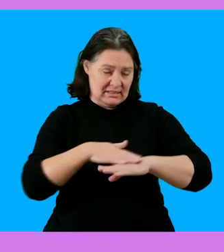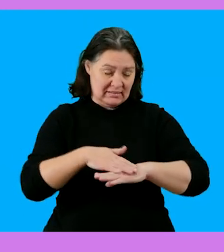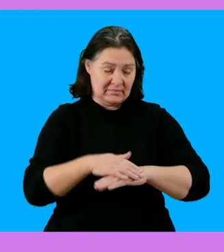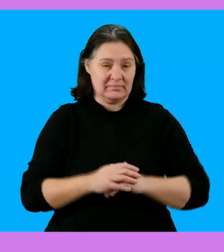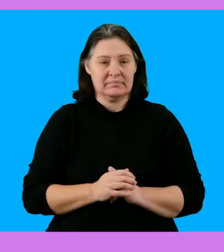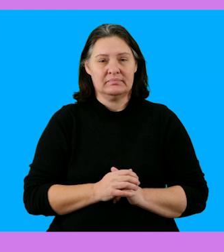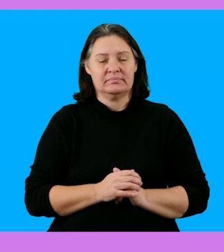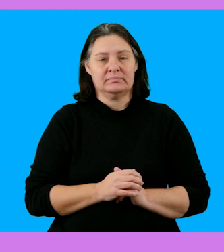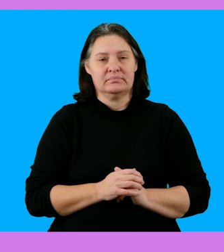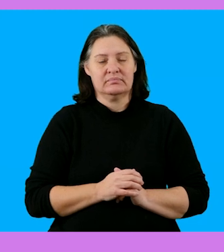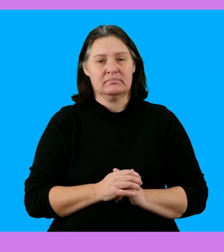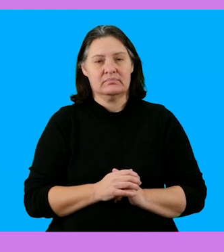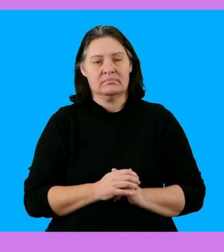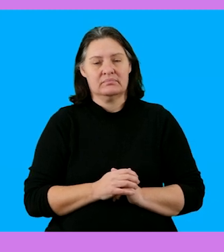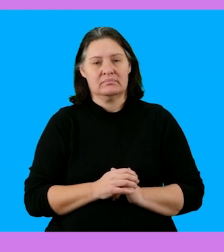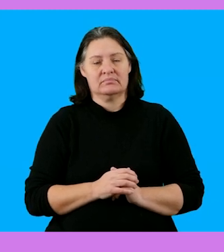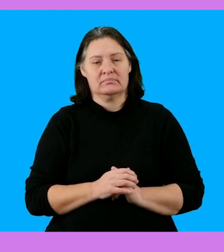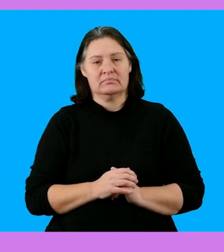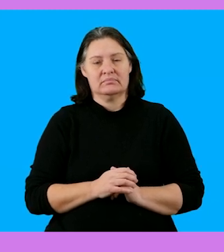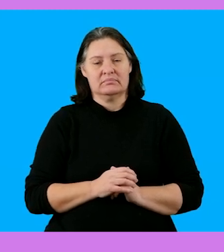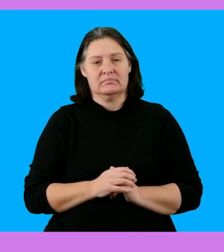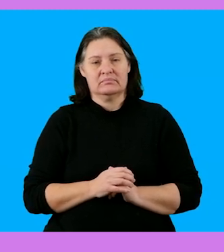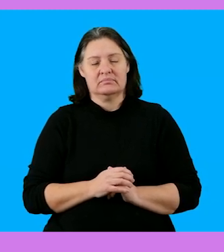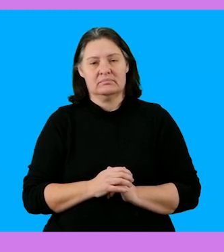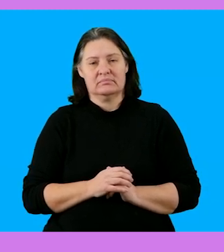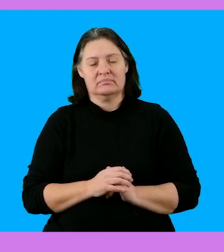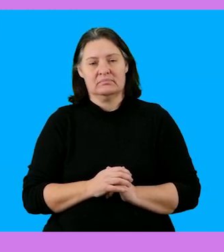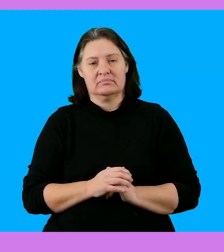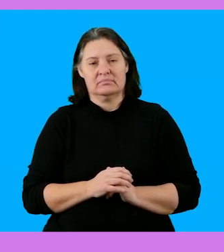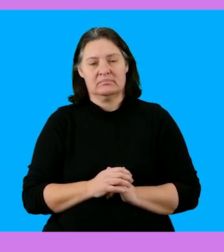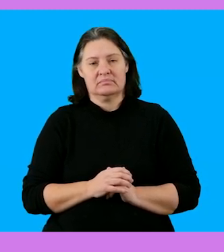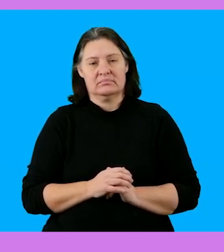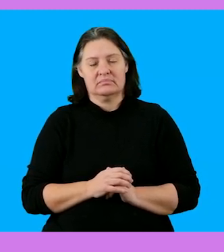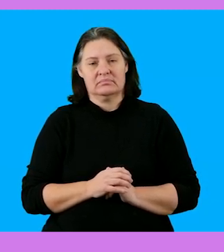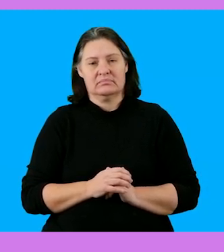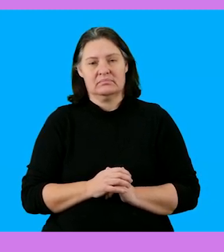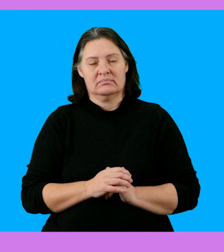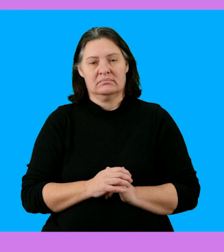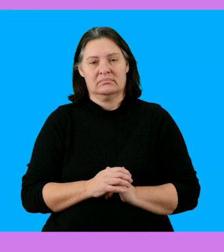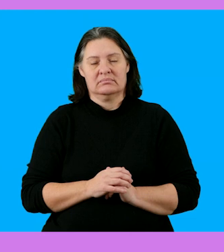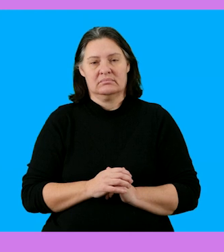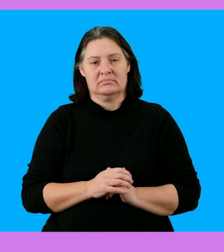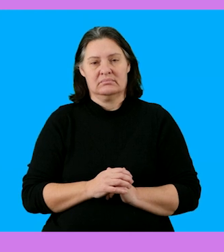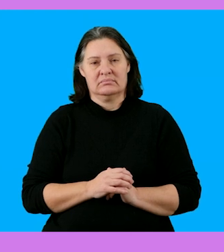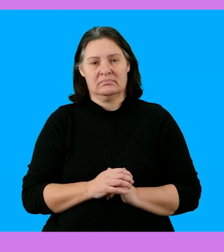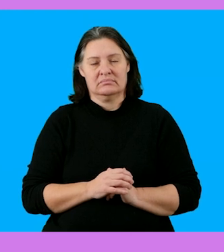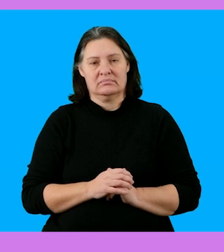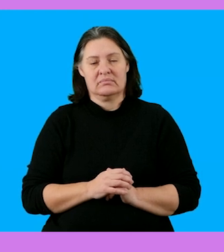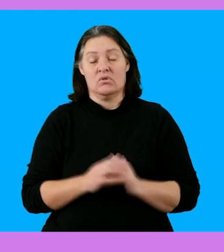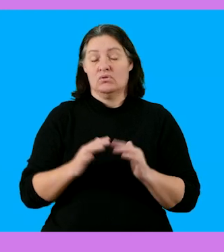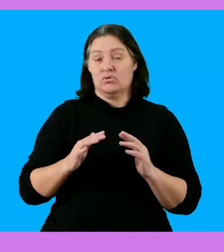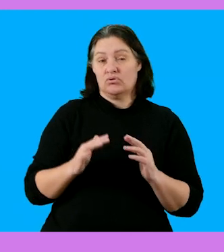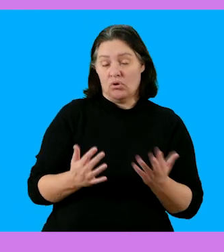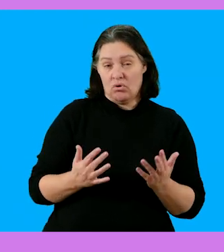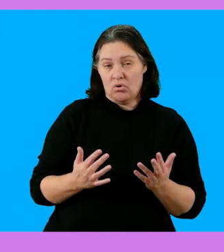the surface area of the Earth, right, okay, of the surface area or the surface of